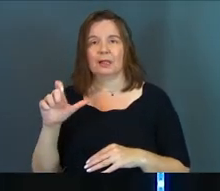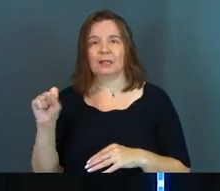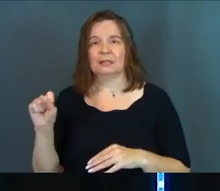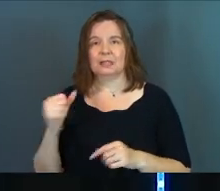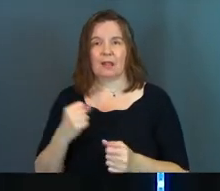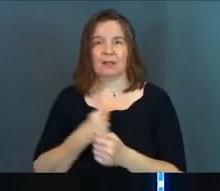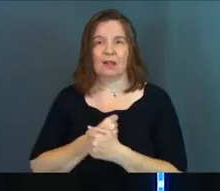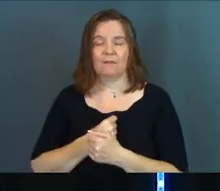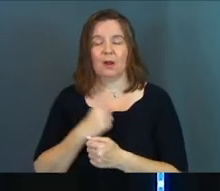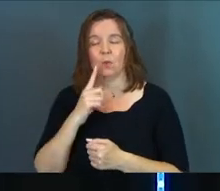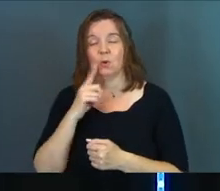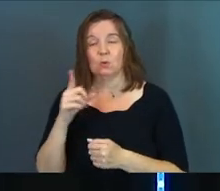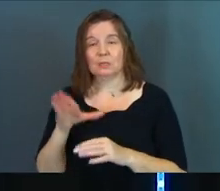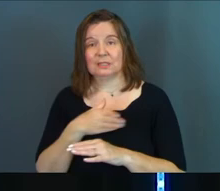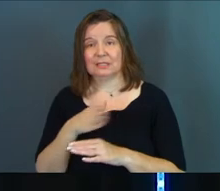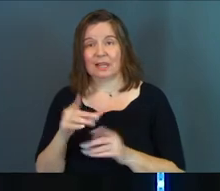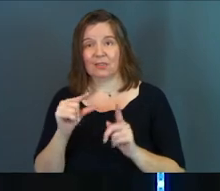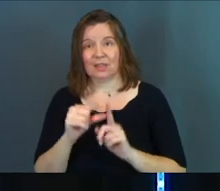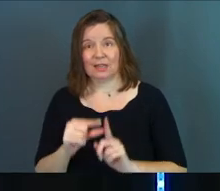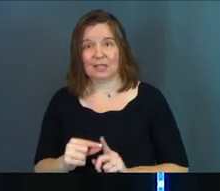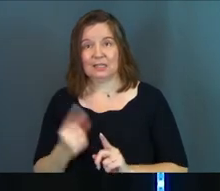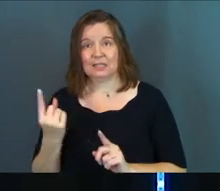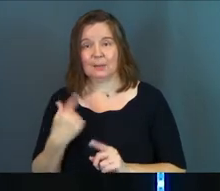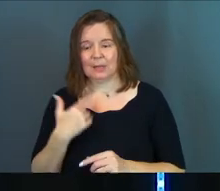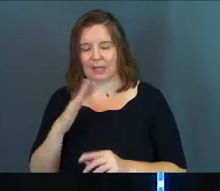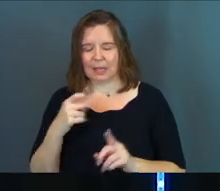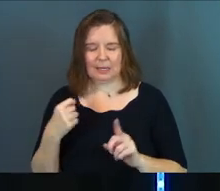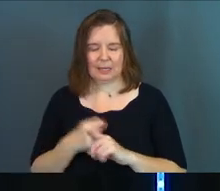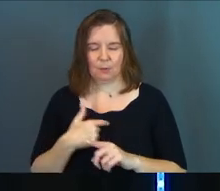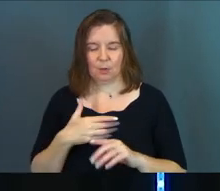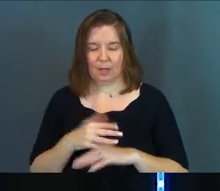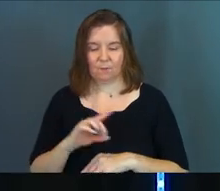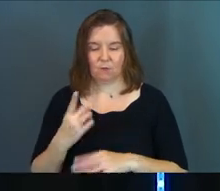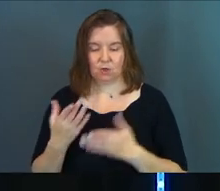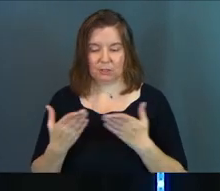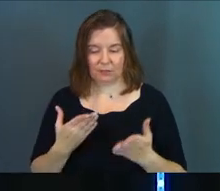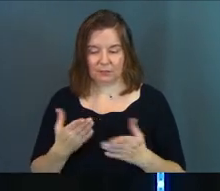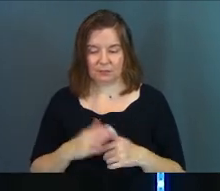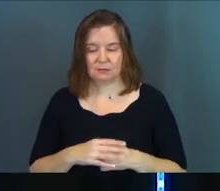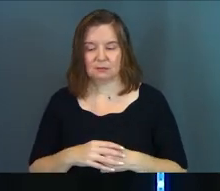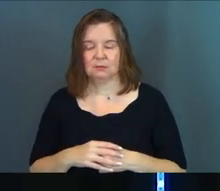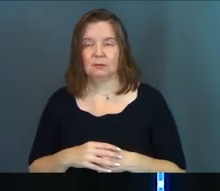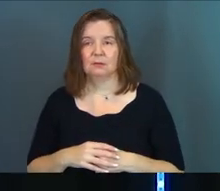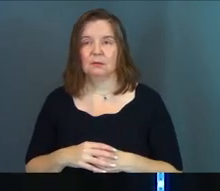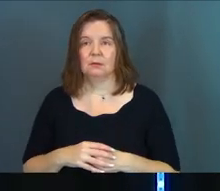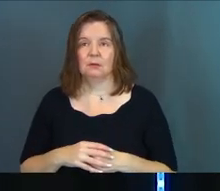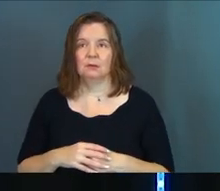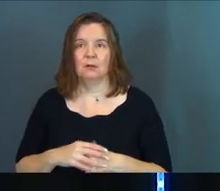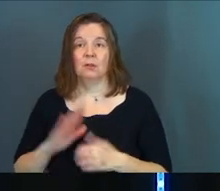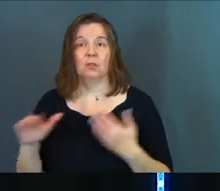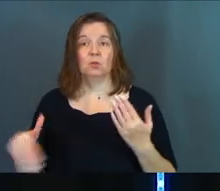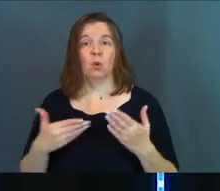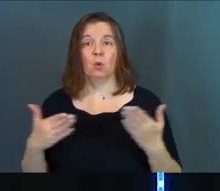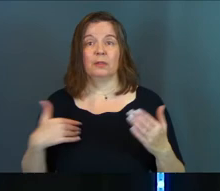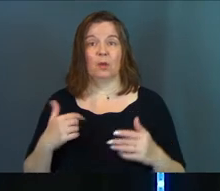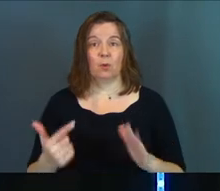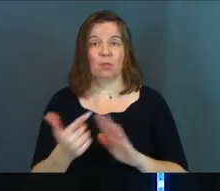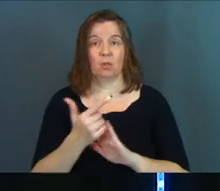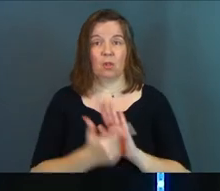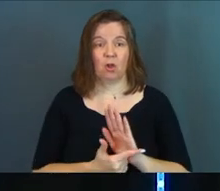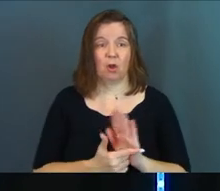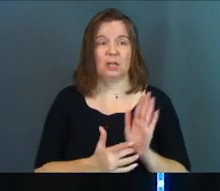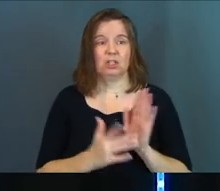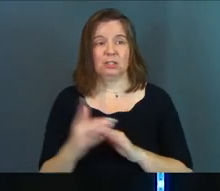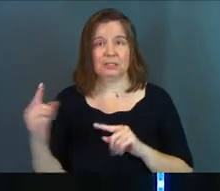more time. And I want you to think, as we sing this lyrics, this is something that God hit me with after first services. This whole thing with the law and